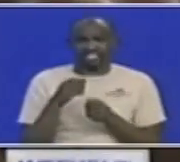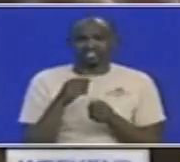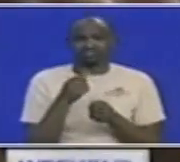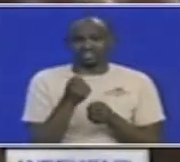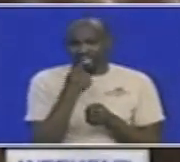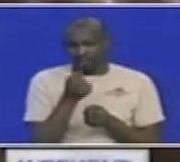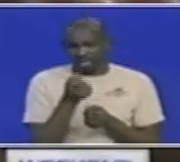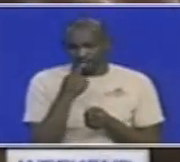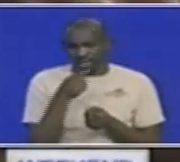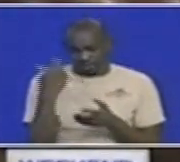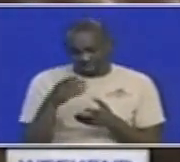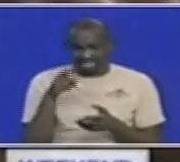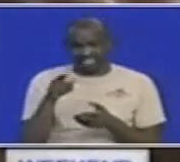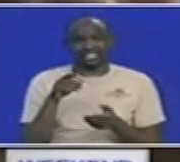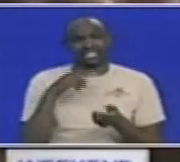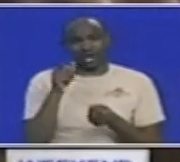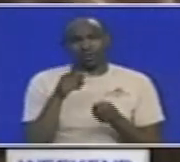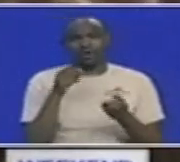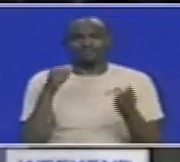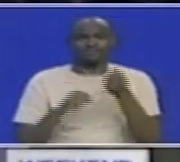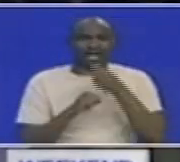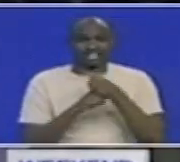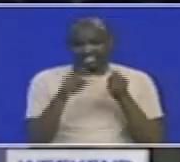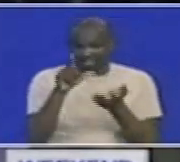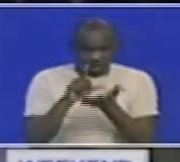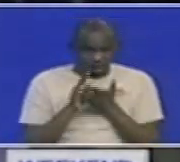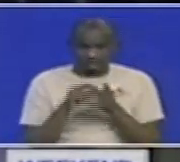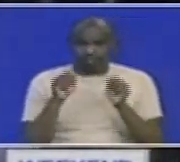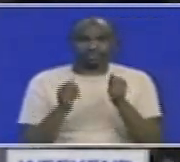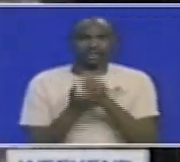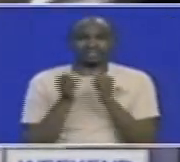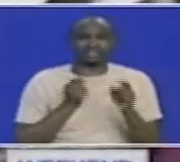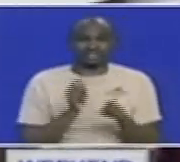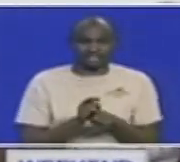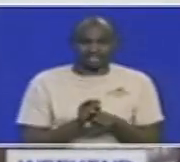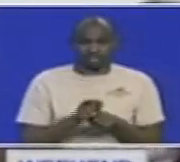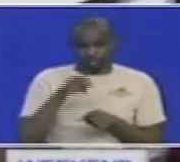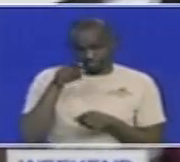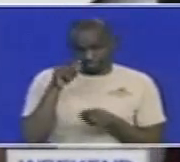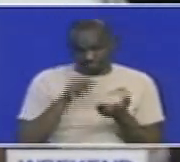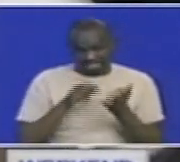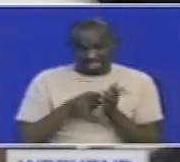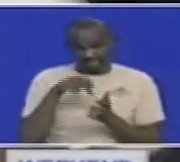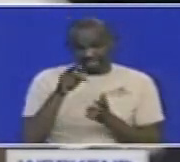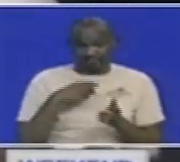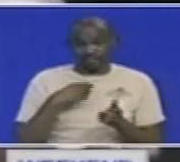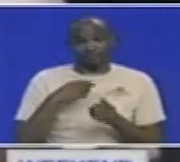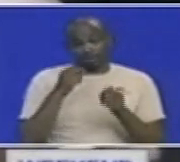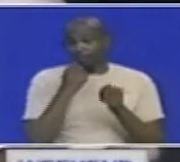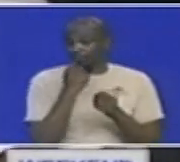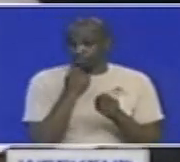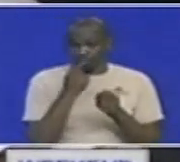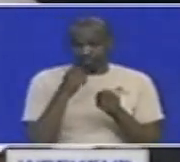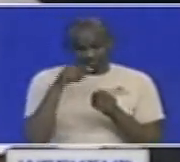loan became the main source of funding for his sister's illness, forcing Beverton to consider moving from the main campus to